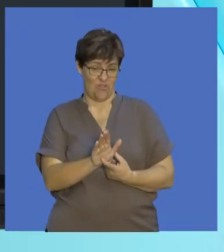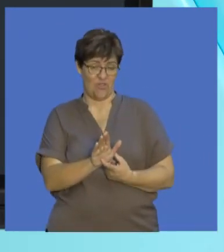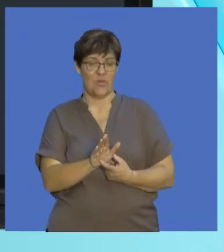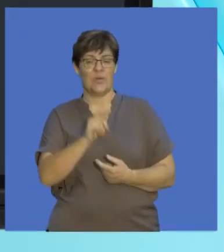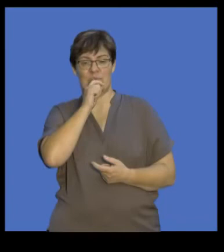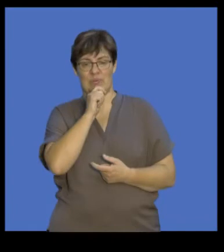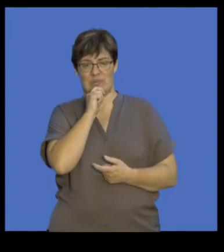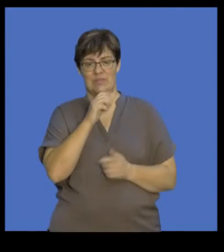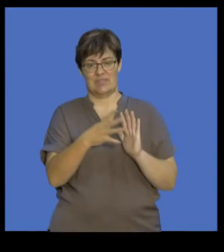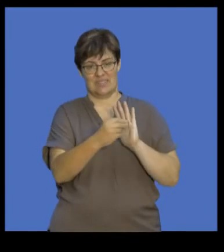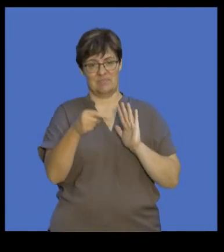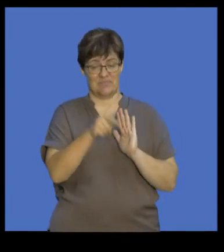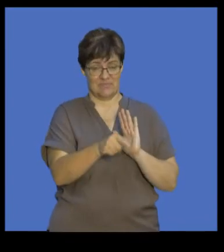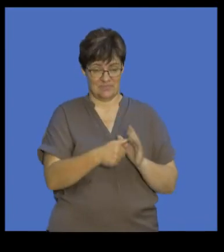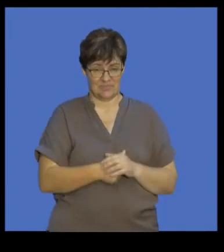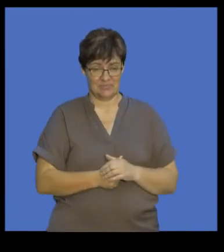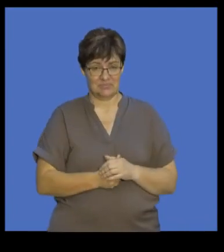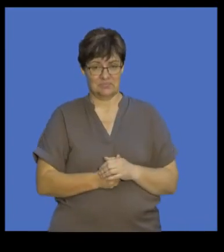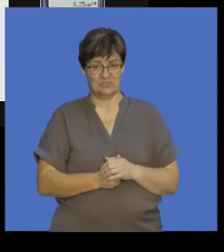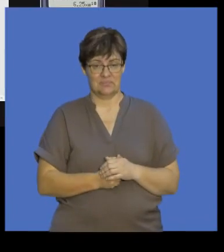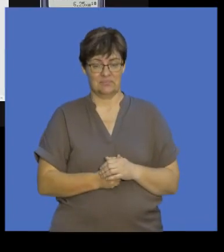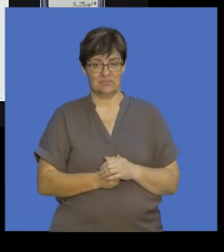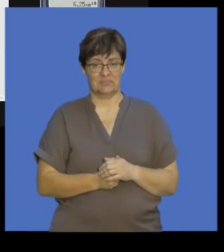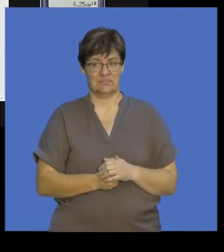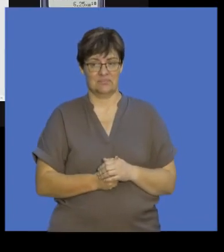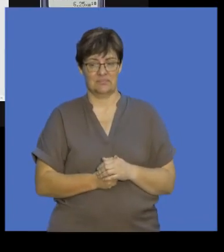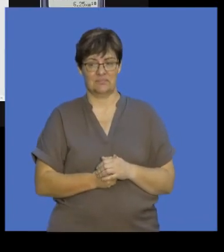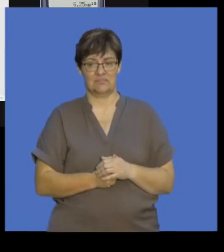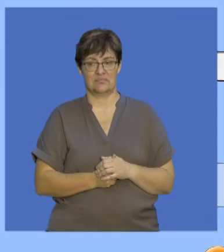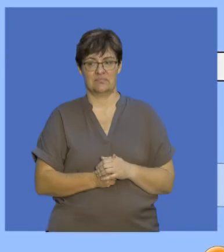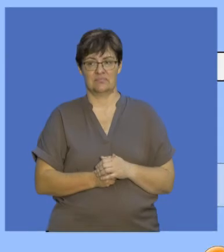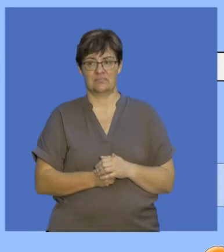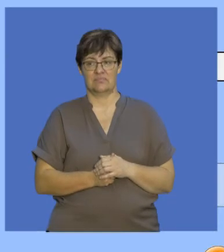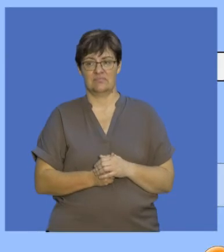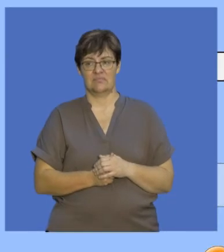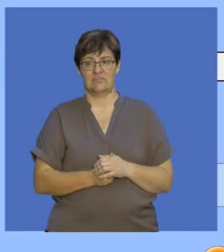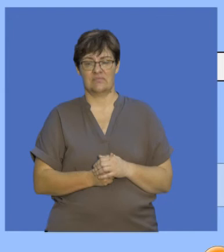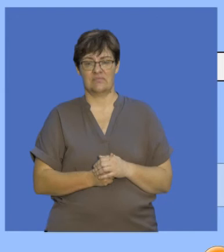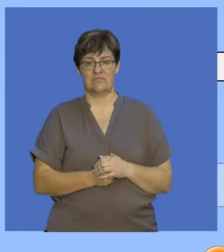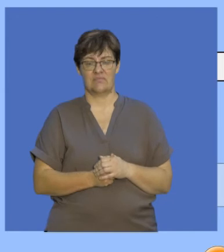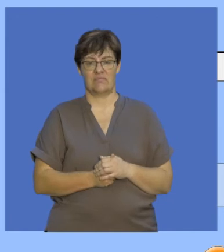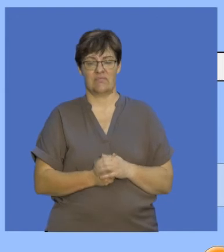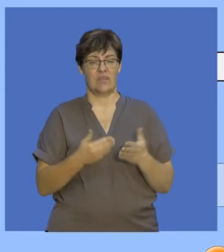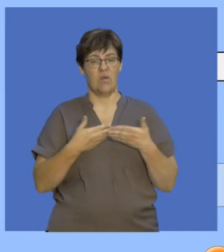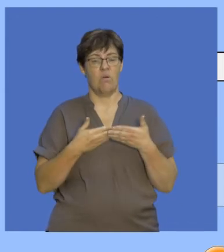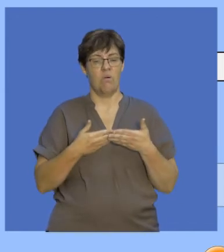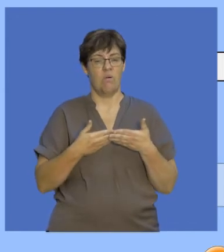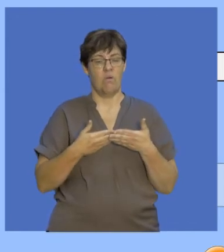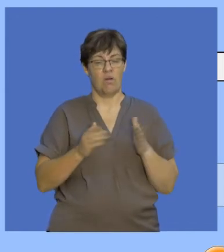that using a simulation once more, okay? Okay, this is what we have, okay?